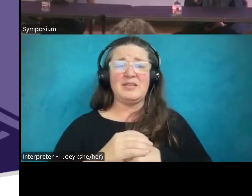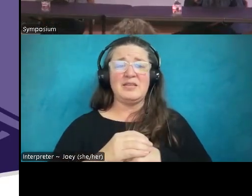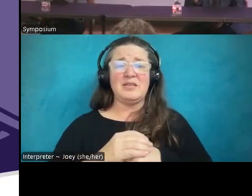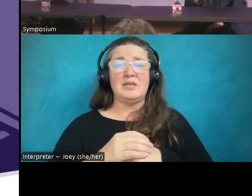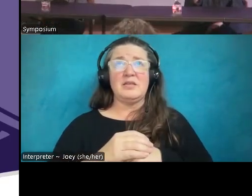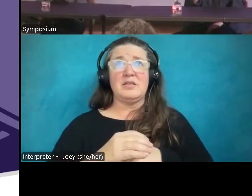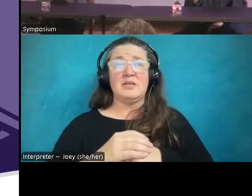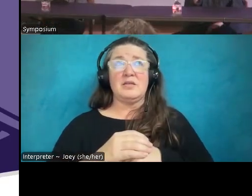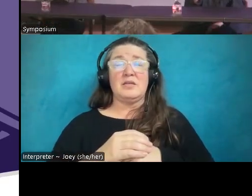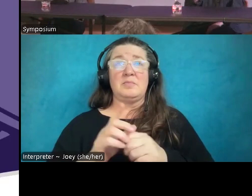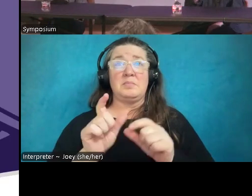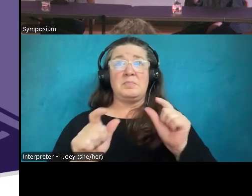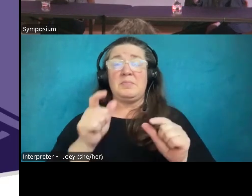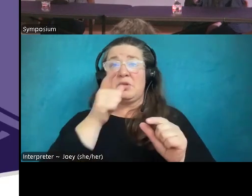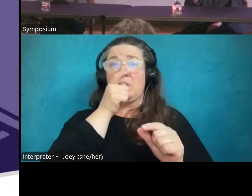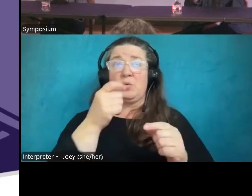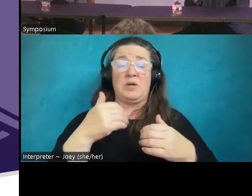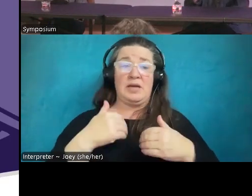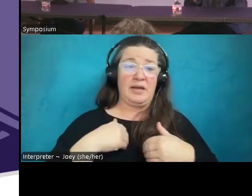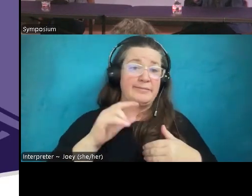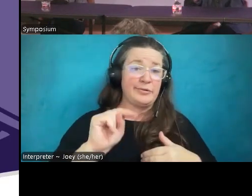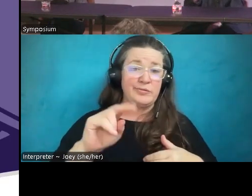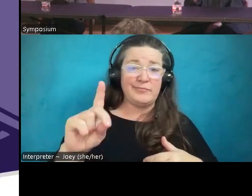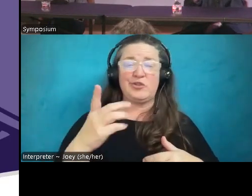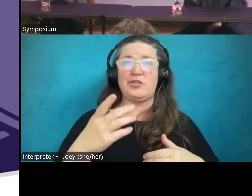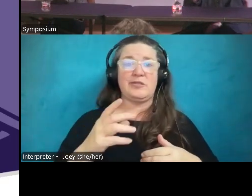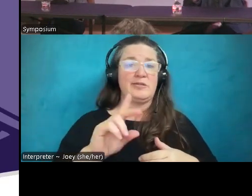of ADHD or autism or any other